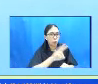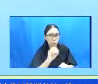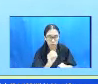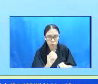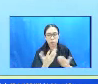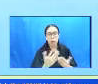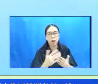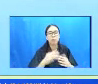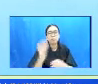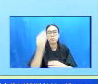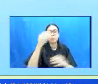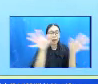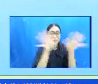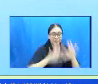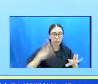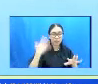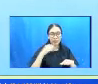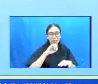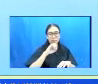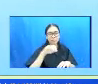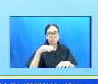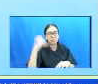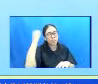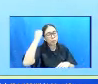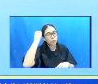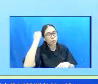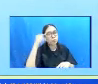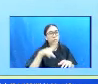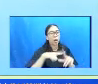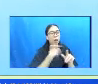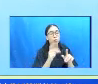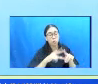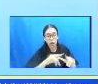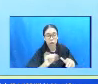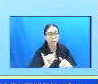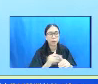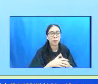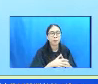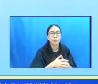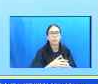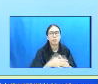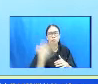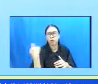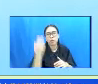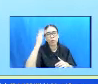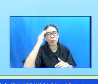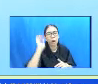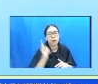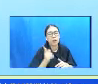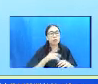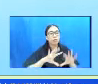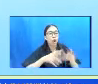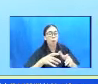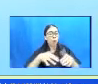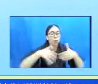in Asia there are many vulnerable groups that suffer from climate change. So ASEAN would indeed be a